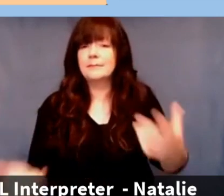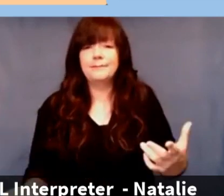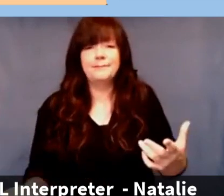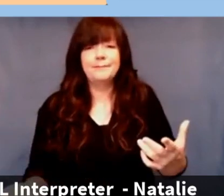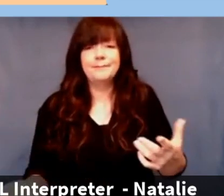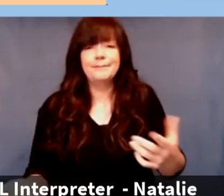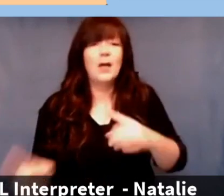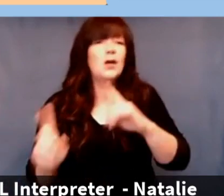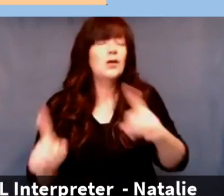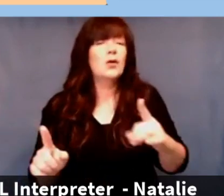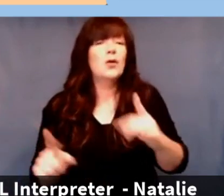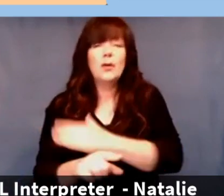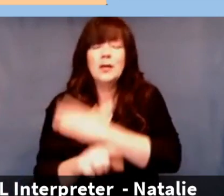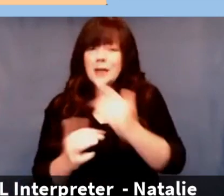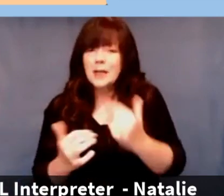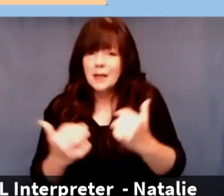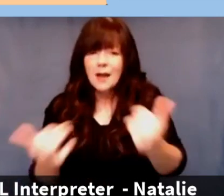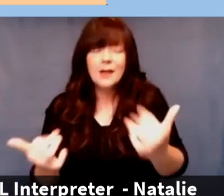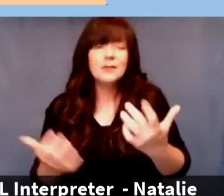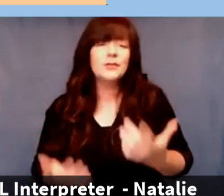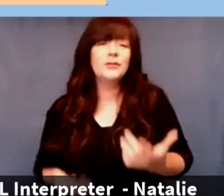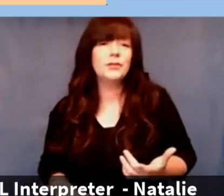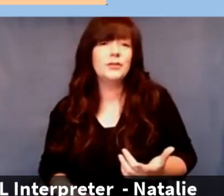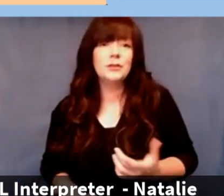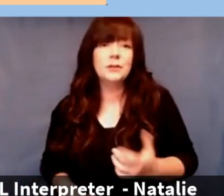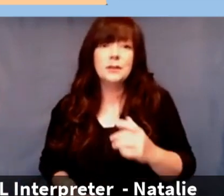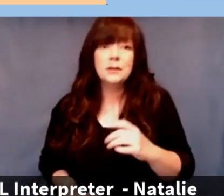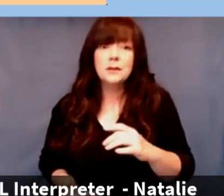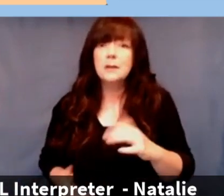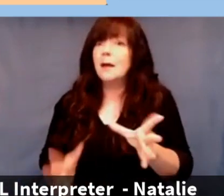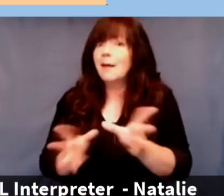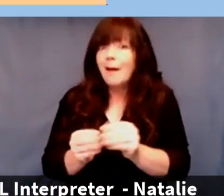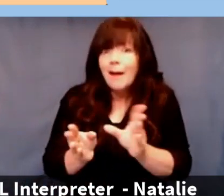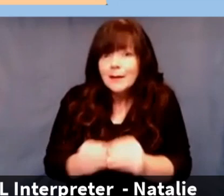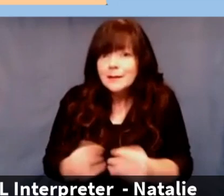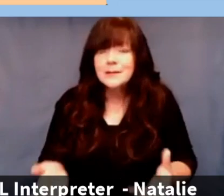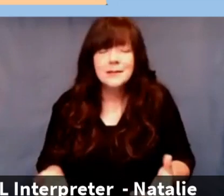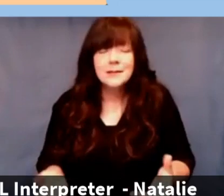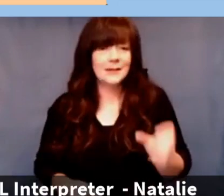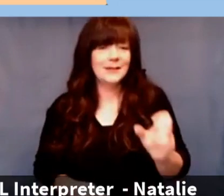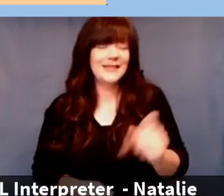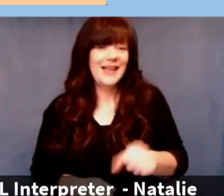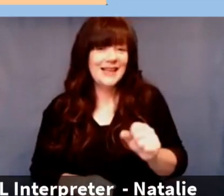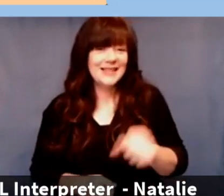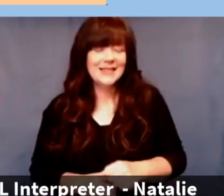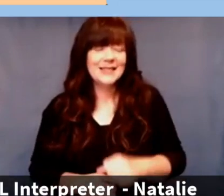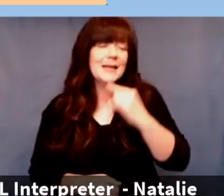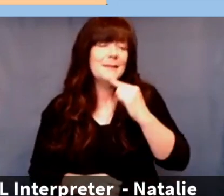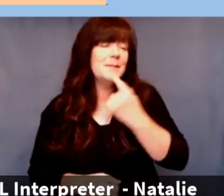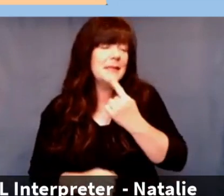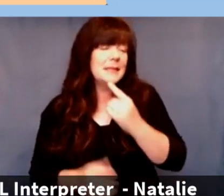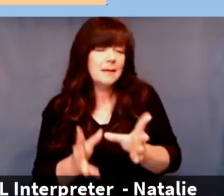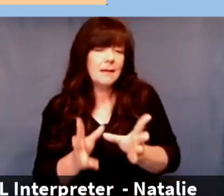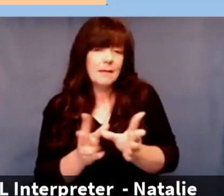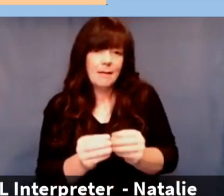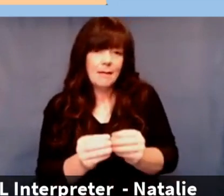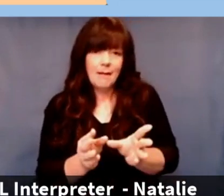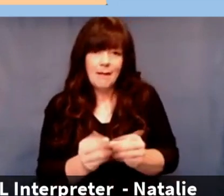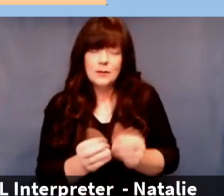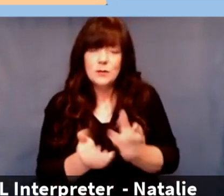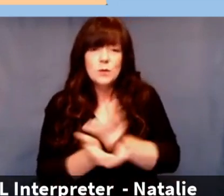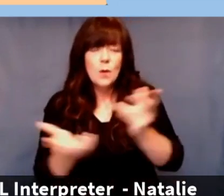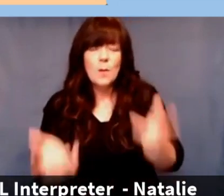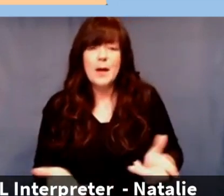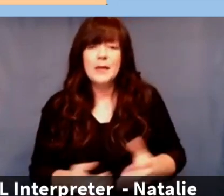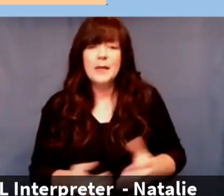go to concerts, go to cons. Oh yes. I miss cons so much. And